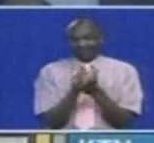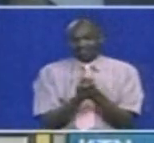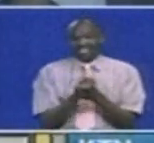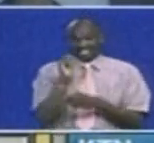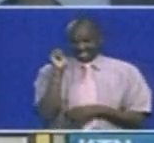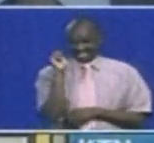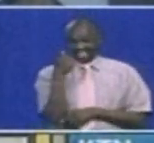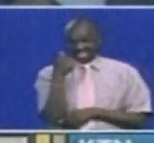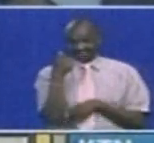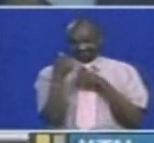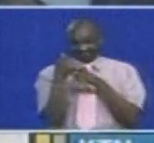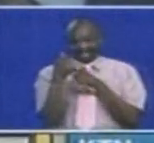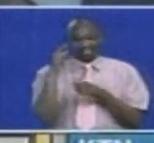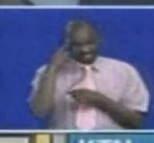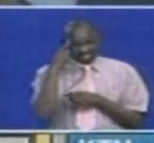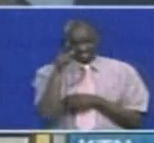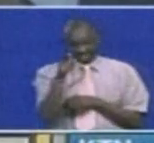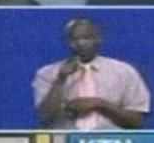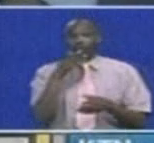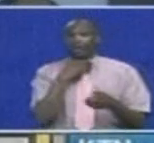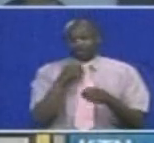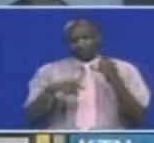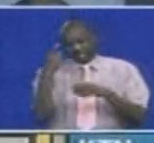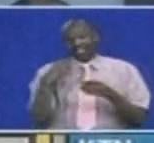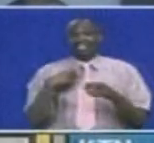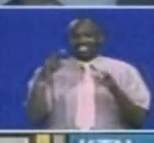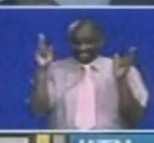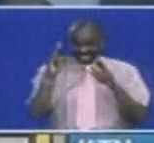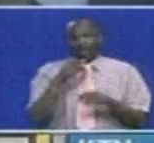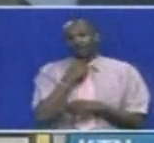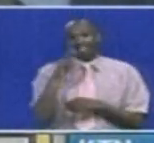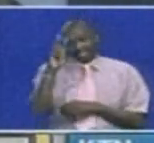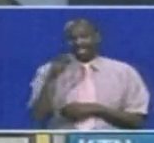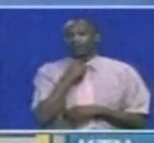Kenya, I think, is want to win. Italia, I think, is want to win.